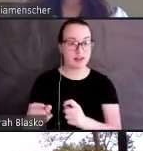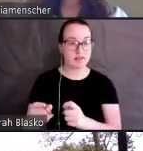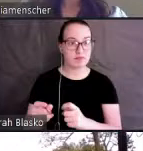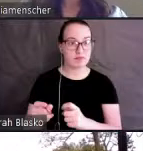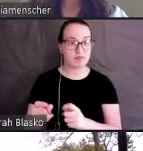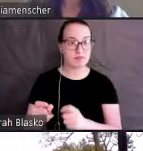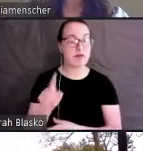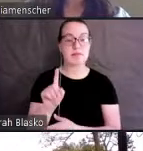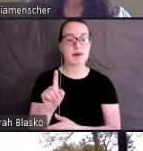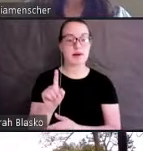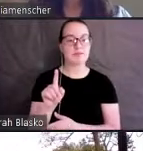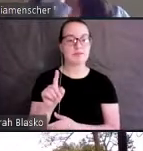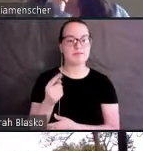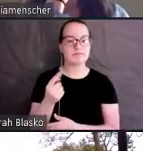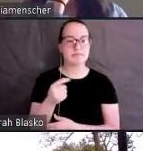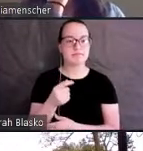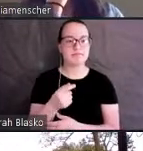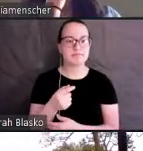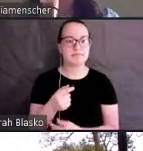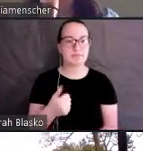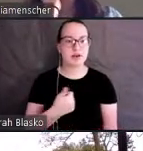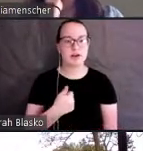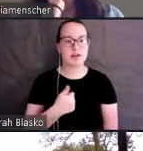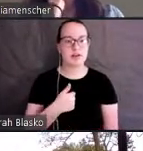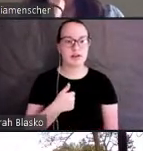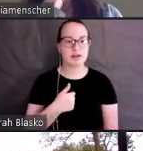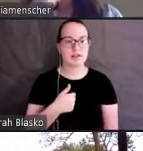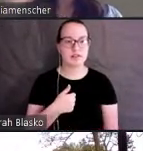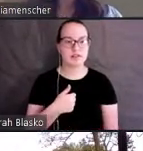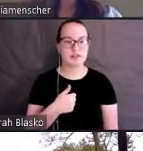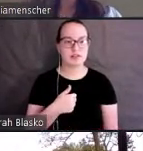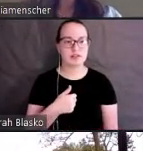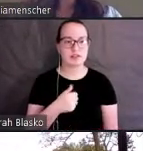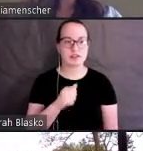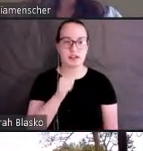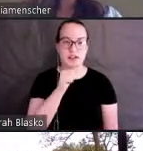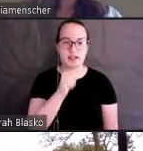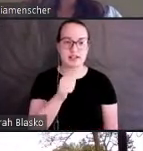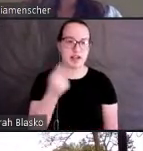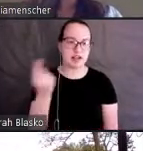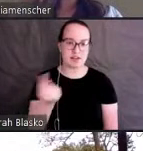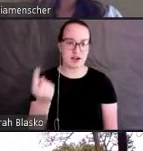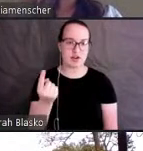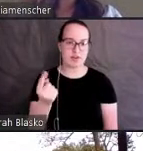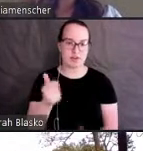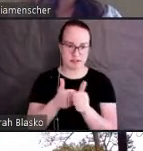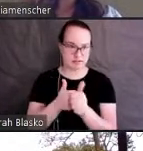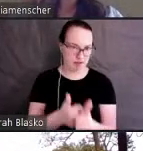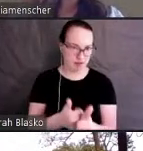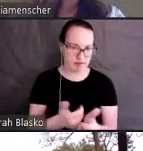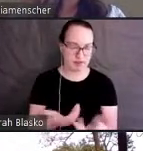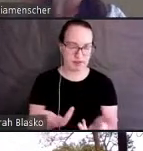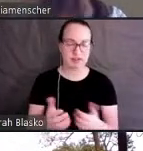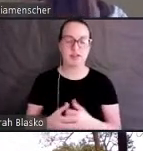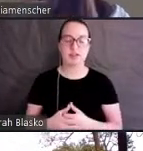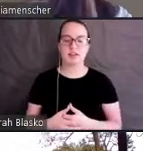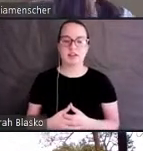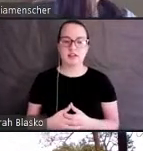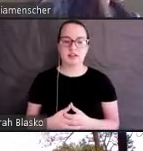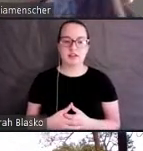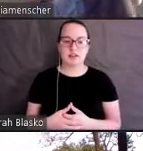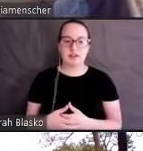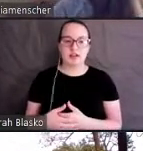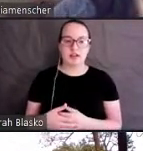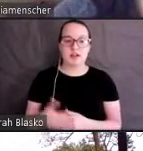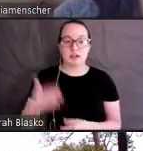in line with what God is doing through the church in this world. We know that we are a church